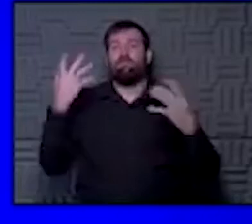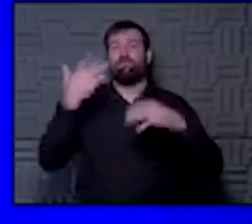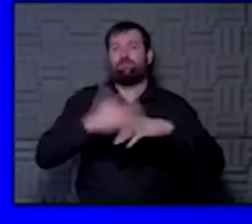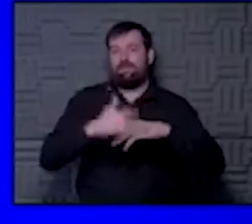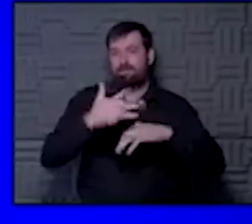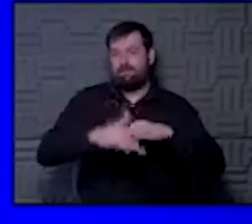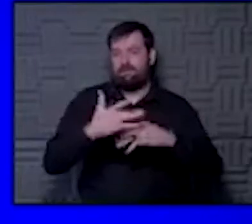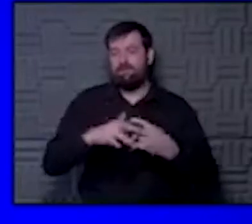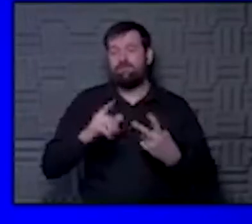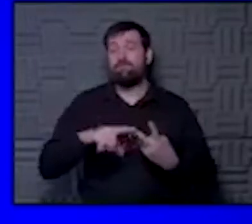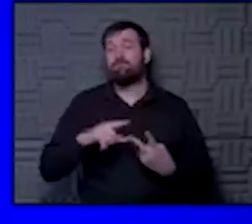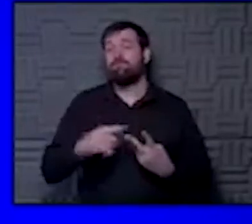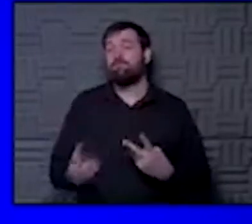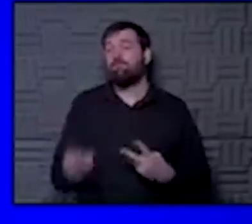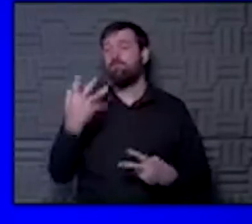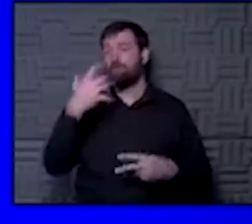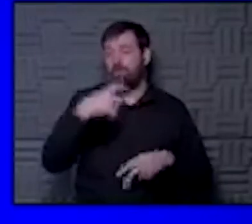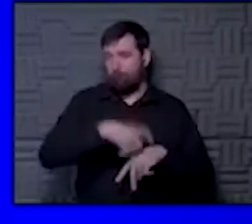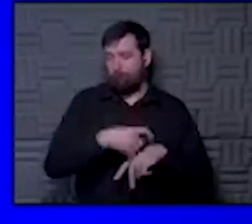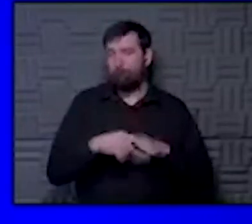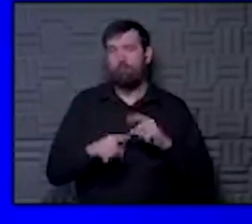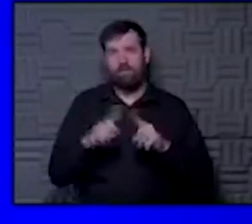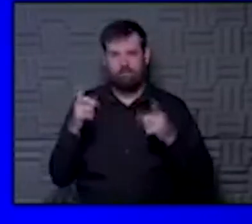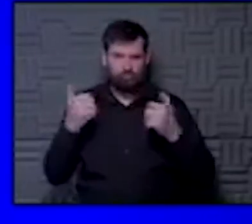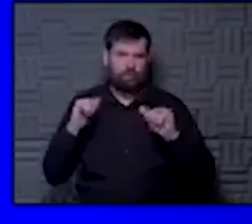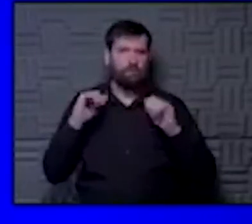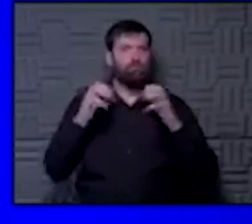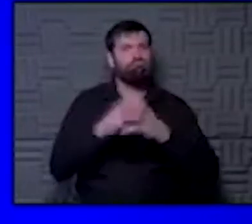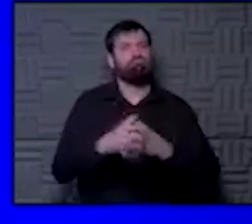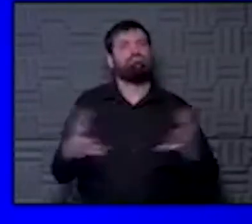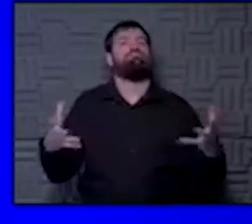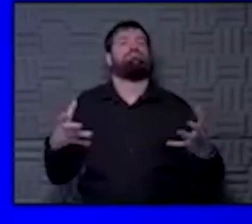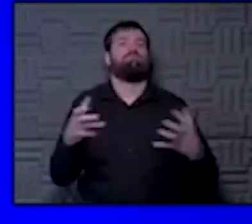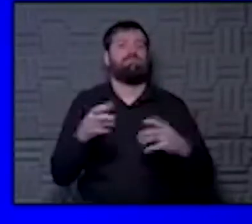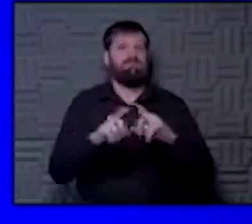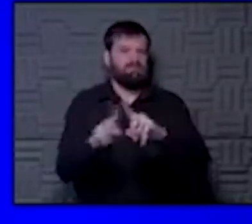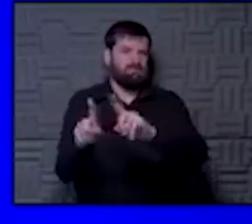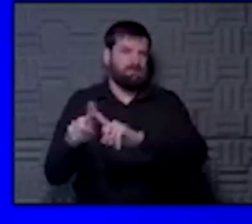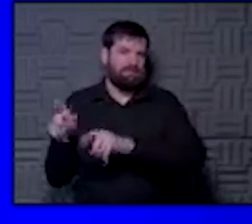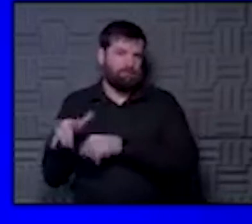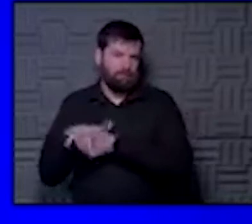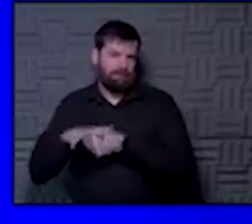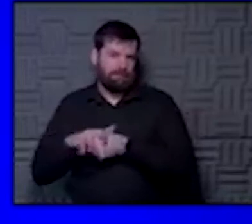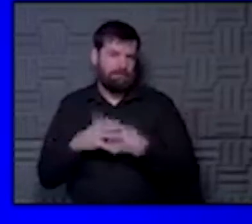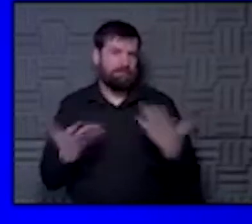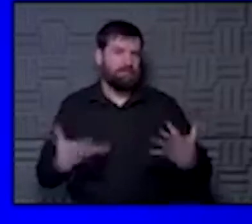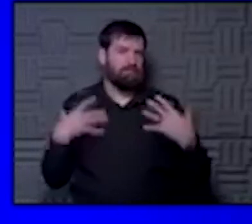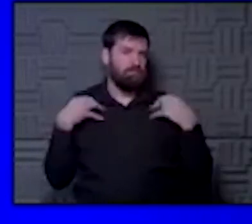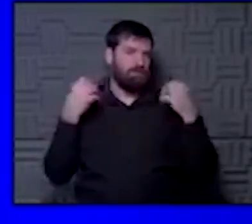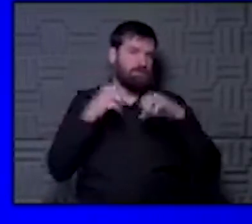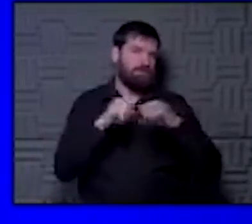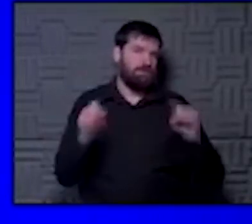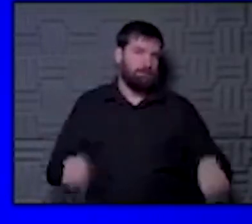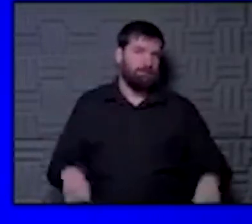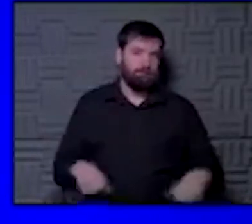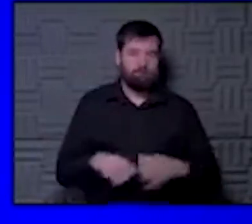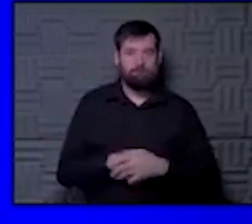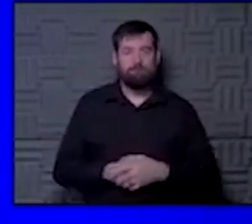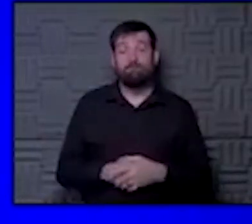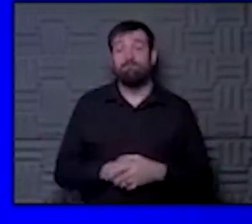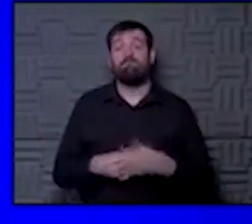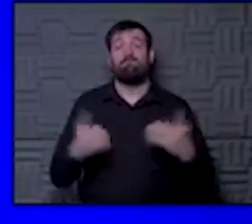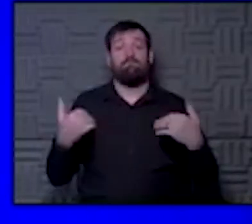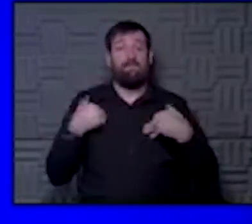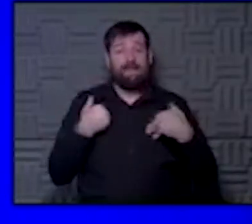infusion time that we have, but we are looking to expand that at a couple different sites here within the health system as well. So we do have